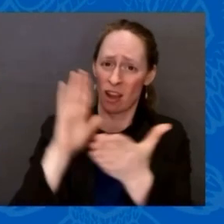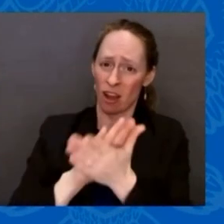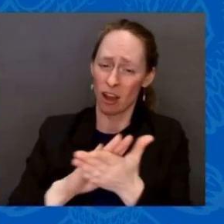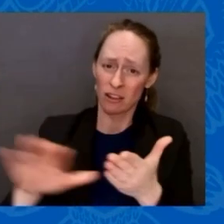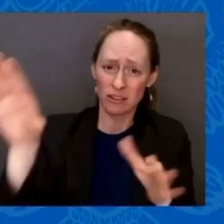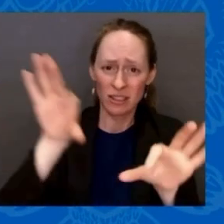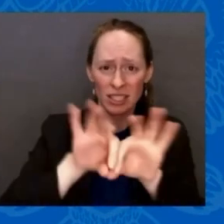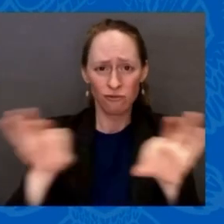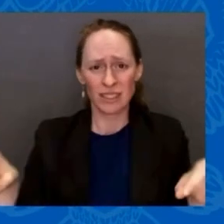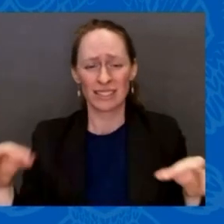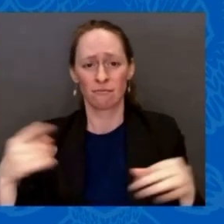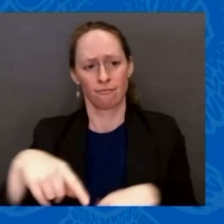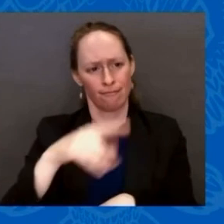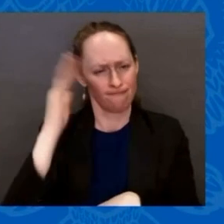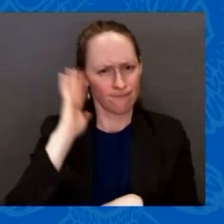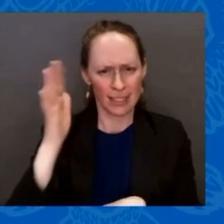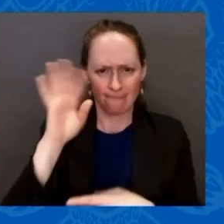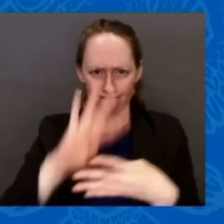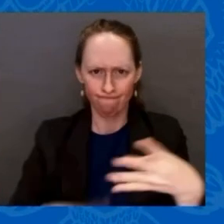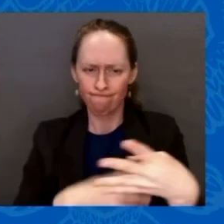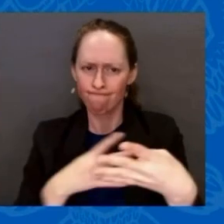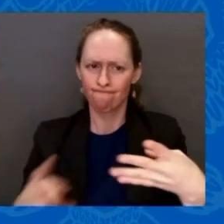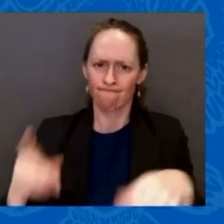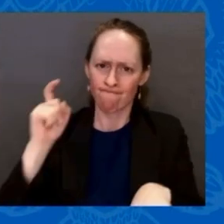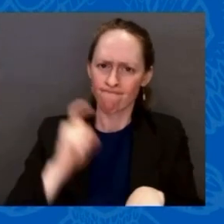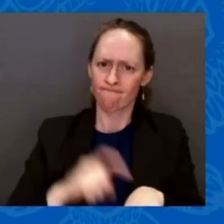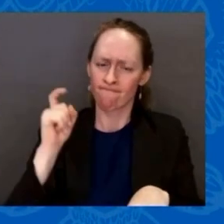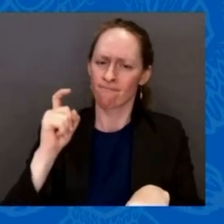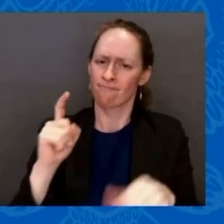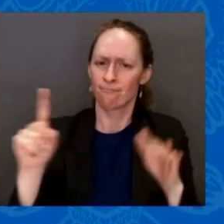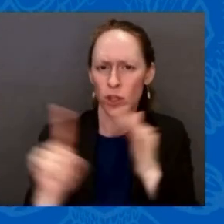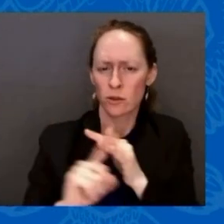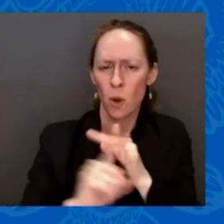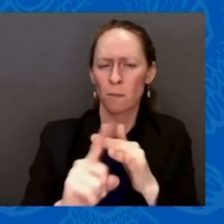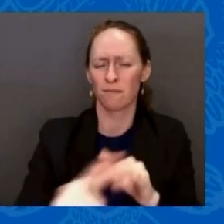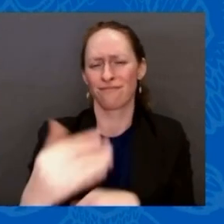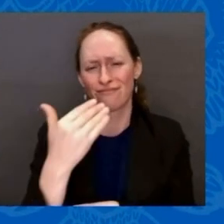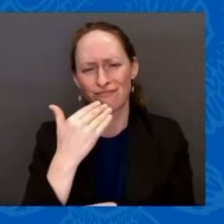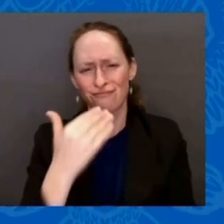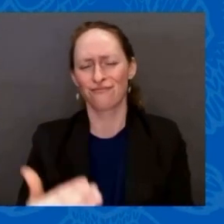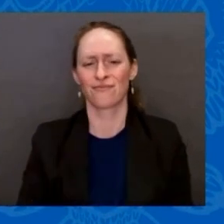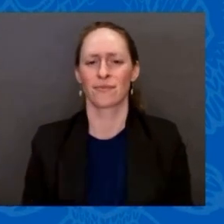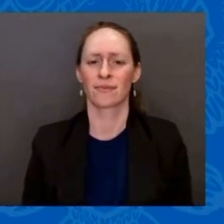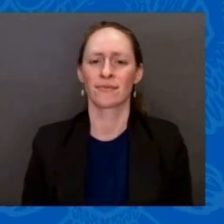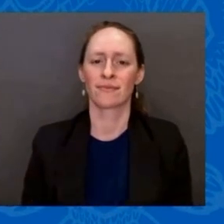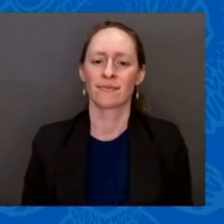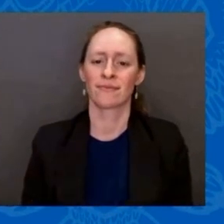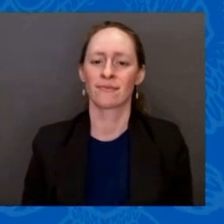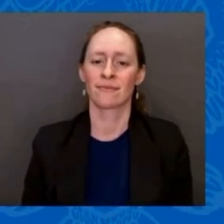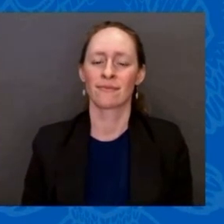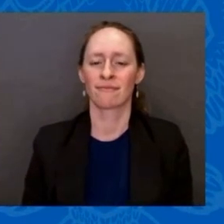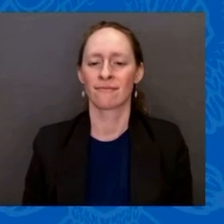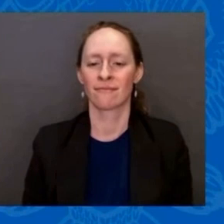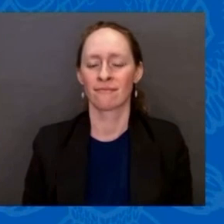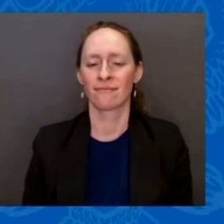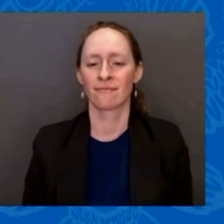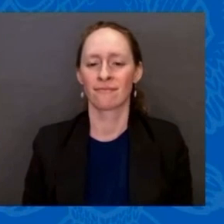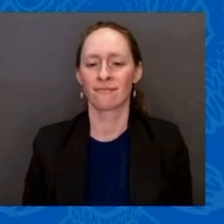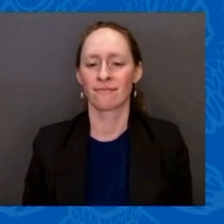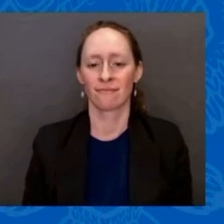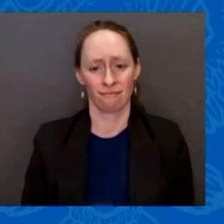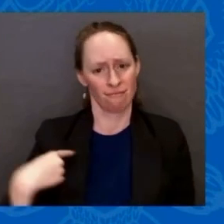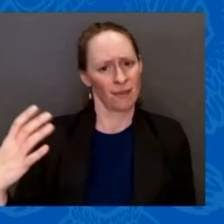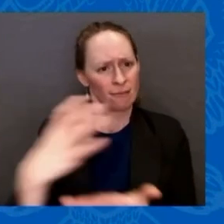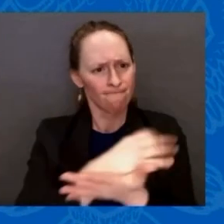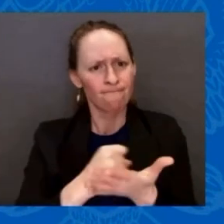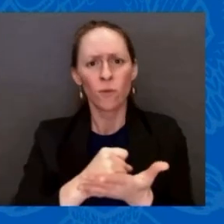addressing the 40-year decline in unionization by supporting project labor agreements, collective bargaining, prevailing wage laws. That's the reason today America's